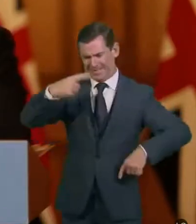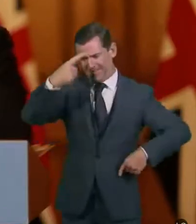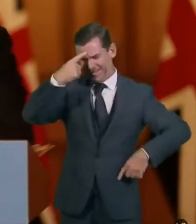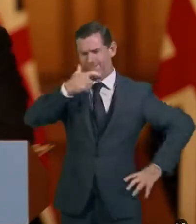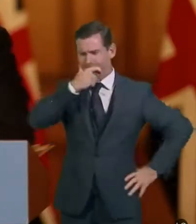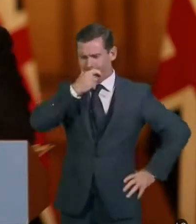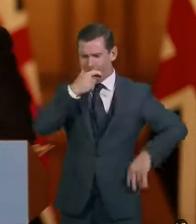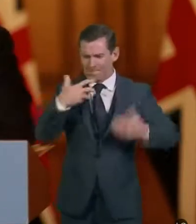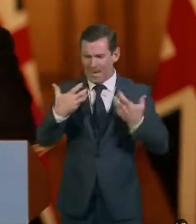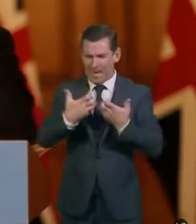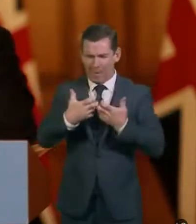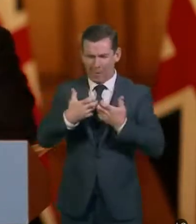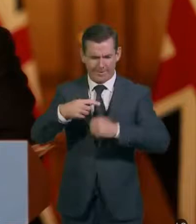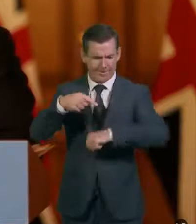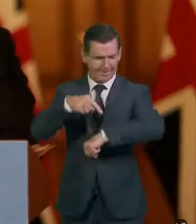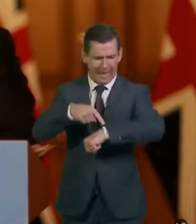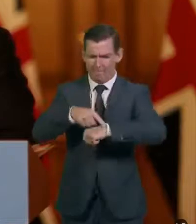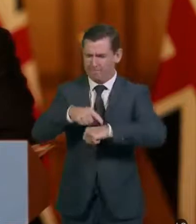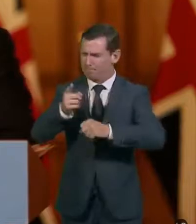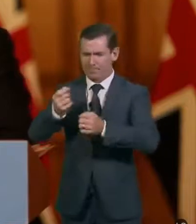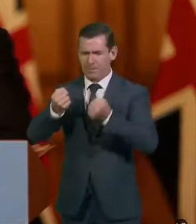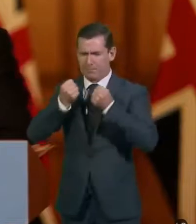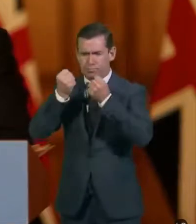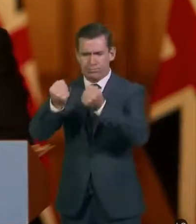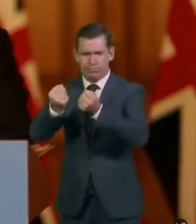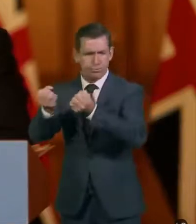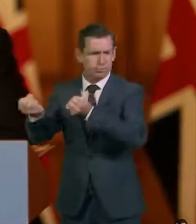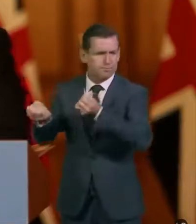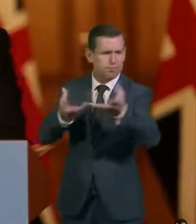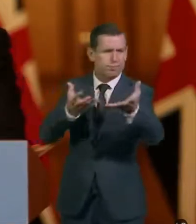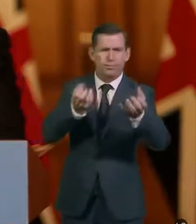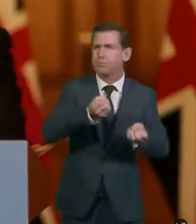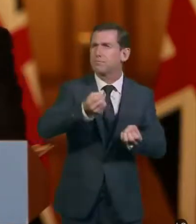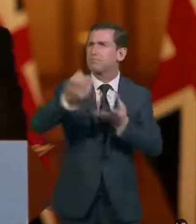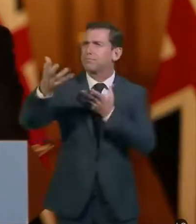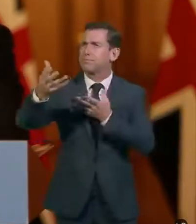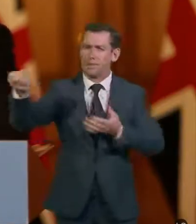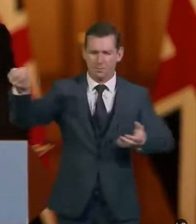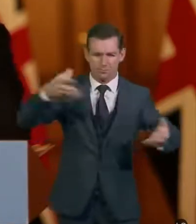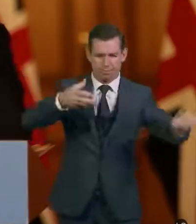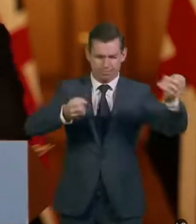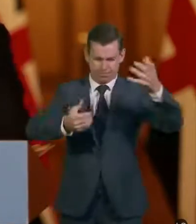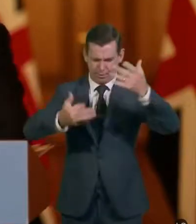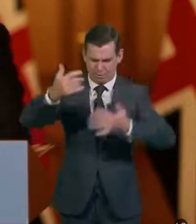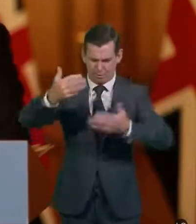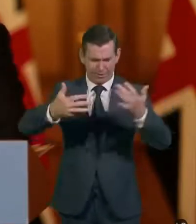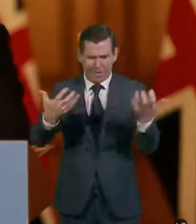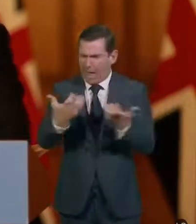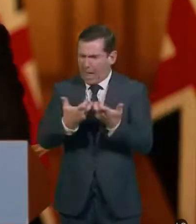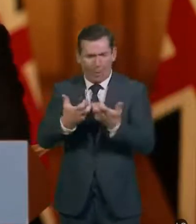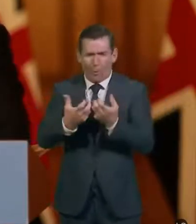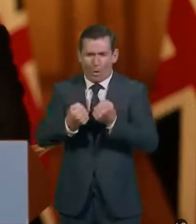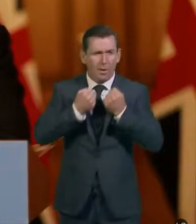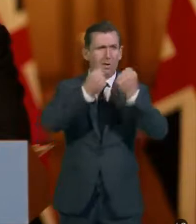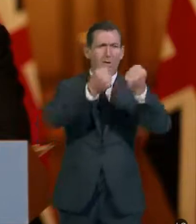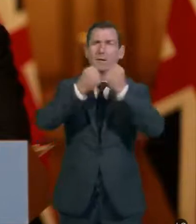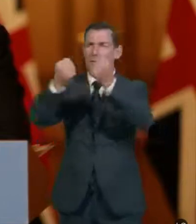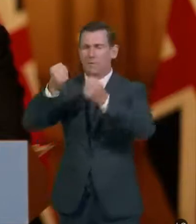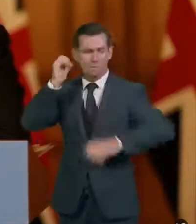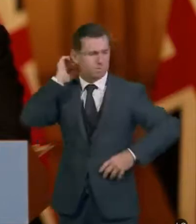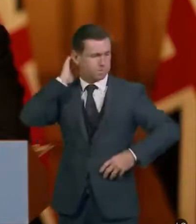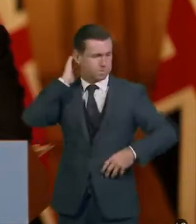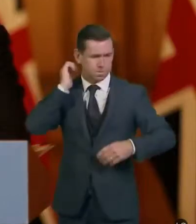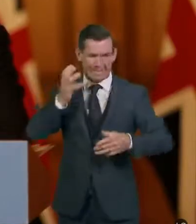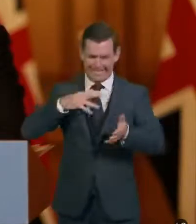distribution operation necessary for a large-scale operation across the country. Second, we won't be able